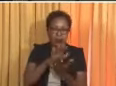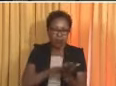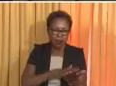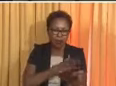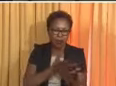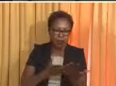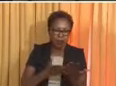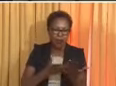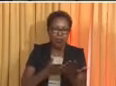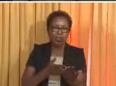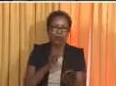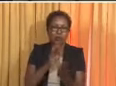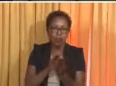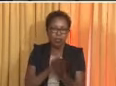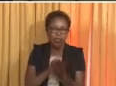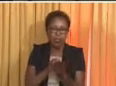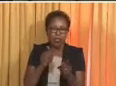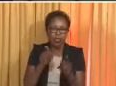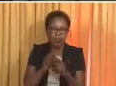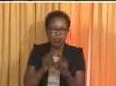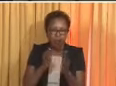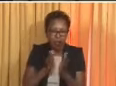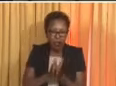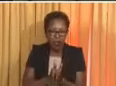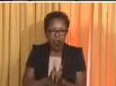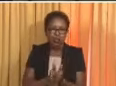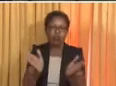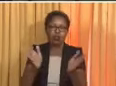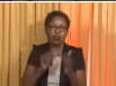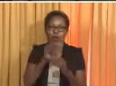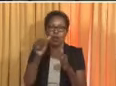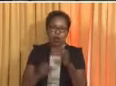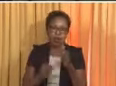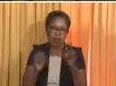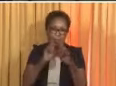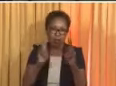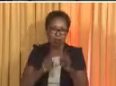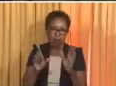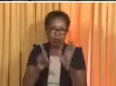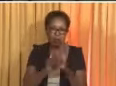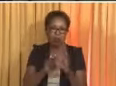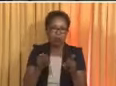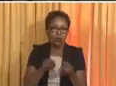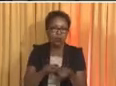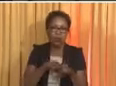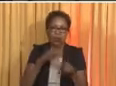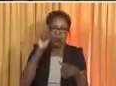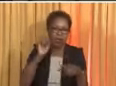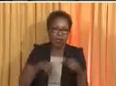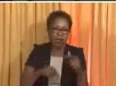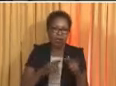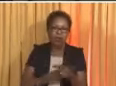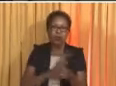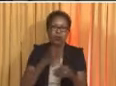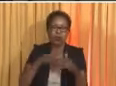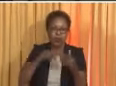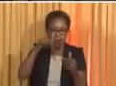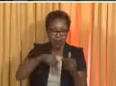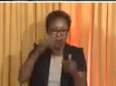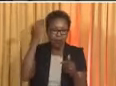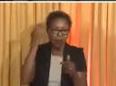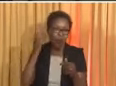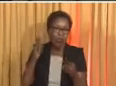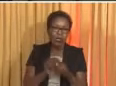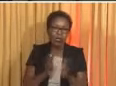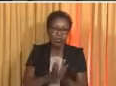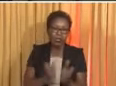has attained the status of a general principle under international law, and it cannot be applied by this court as a general rule